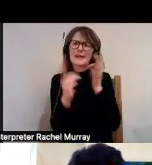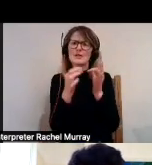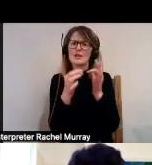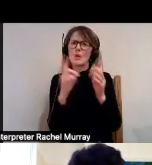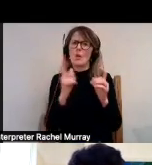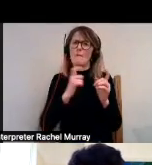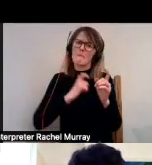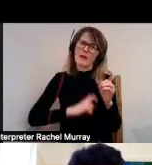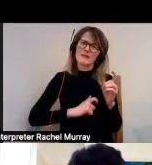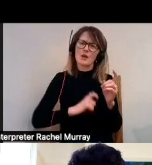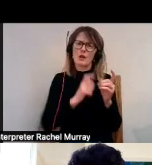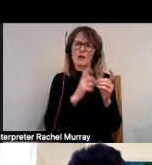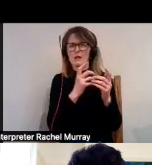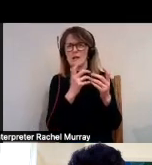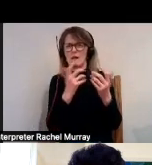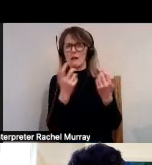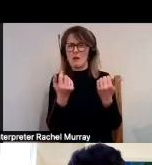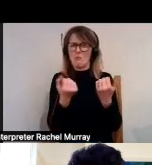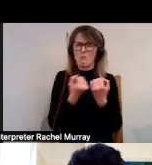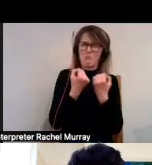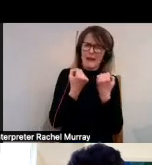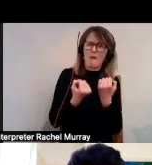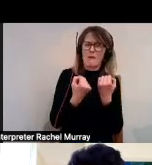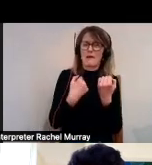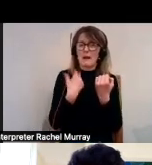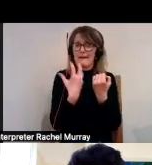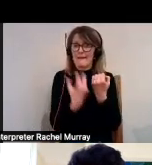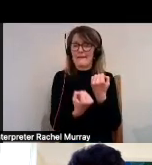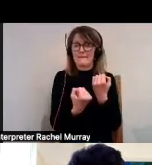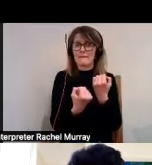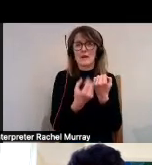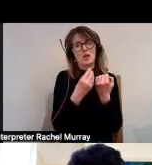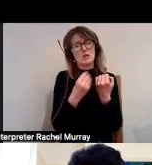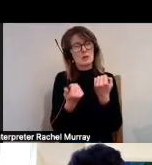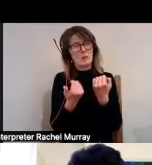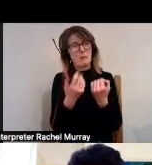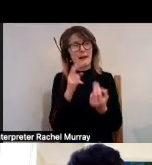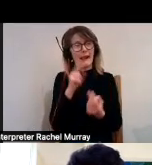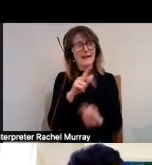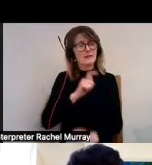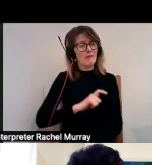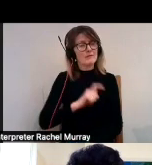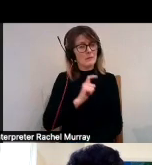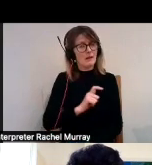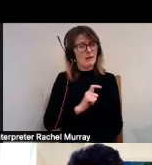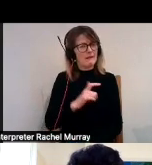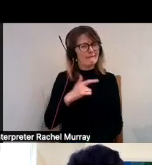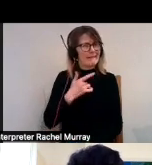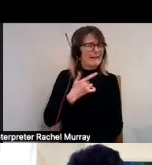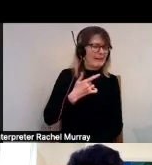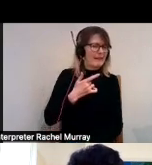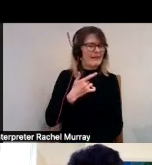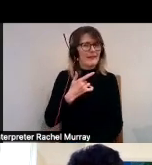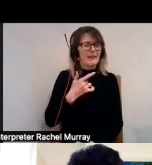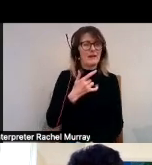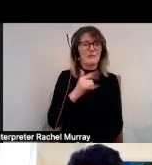might have. And there might be some that I'm less comfortable with than others. There may be some that I